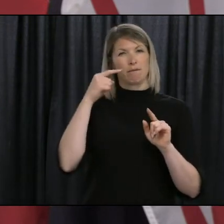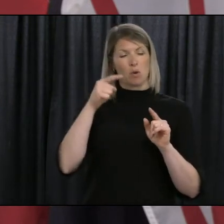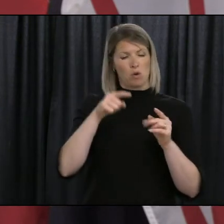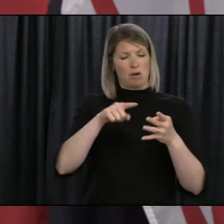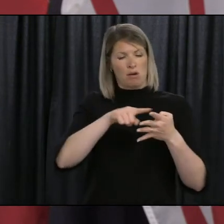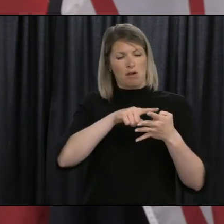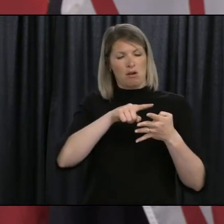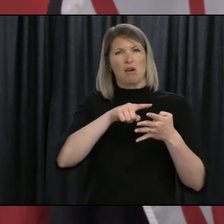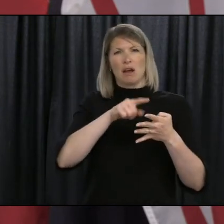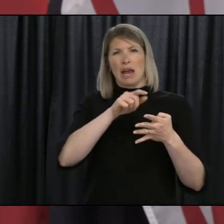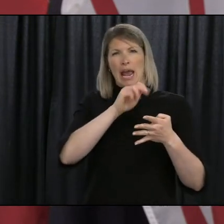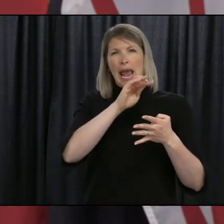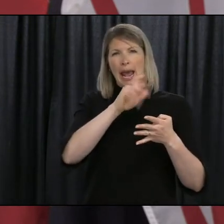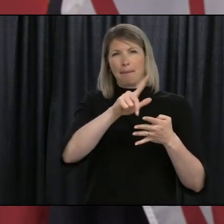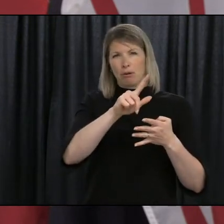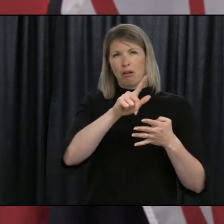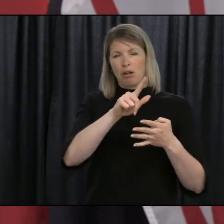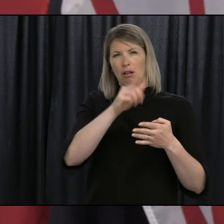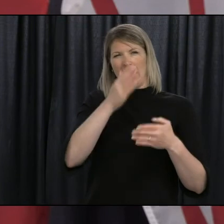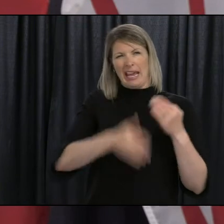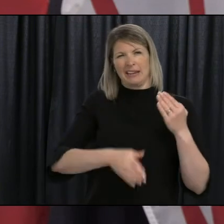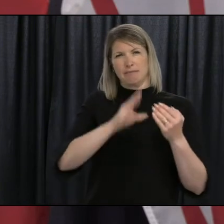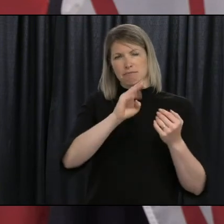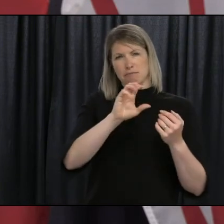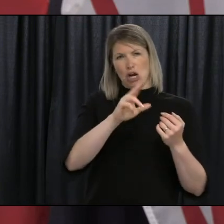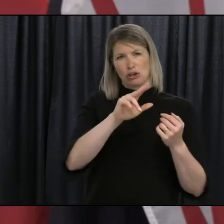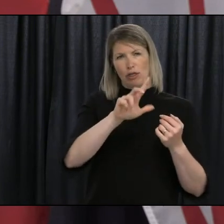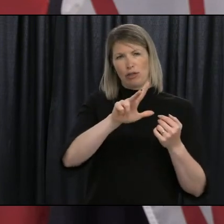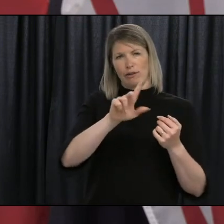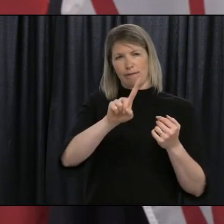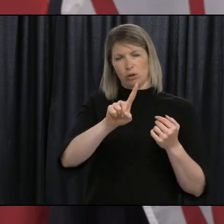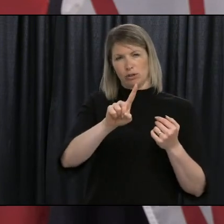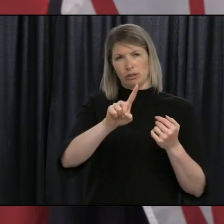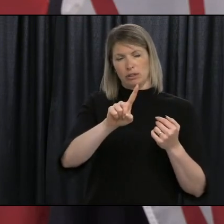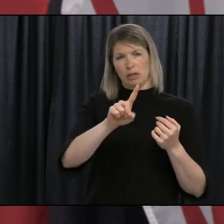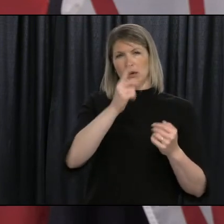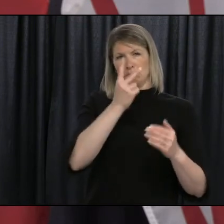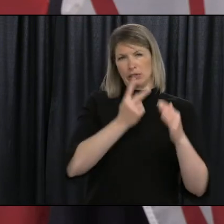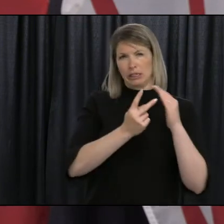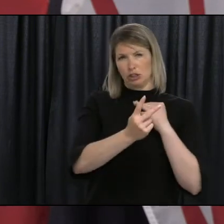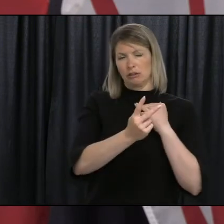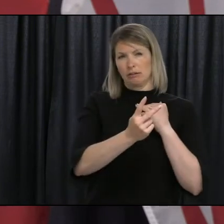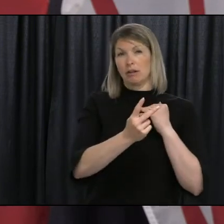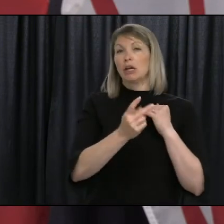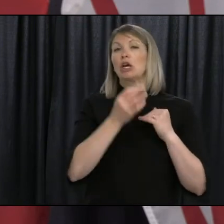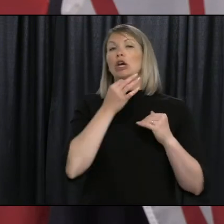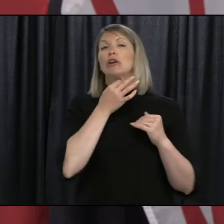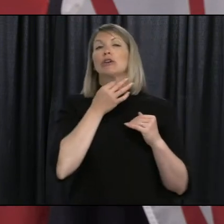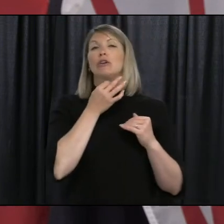update. So I'm wondering if you could provide some kind of idea as to how much of